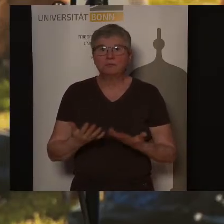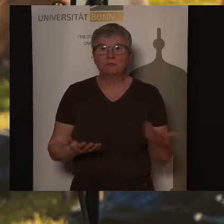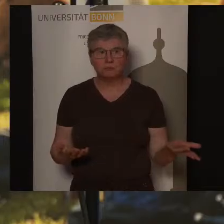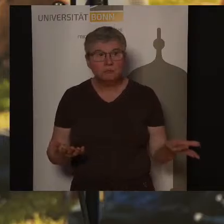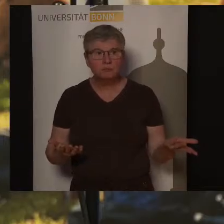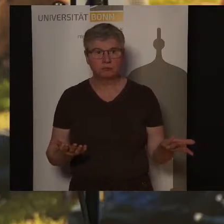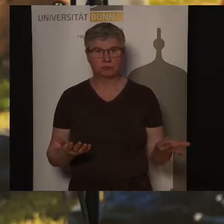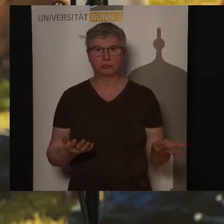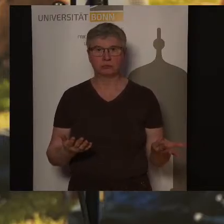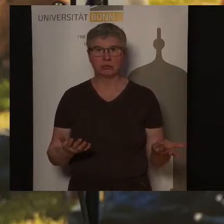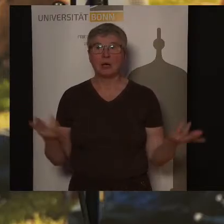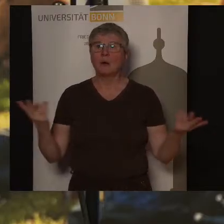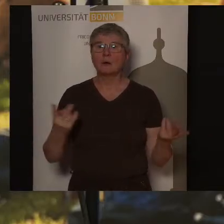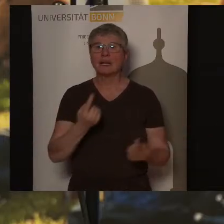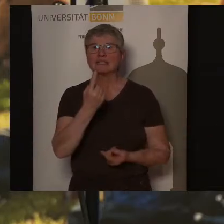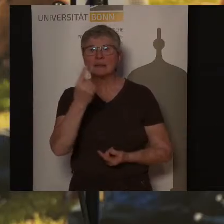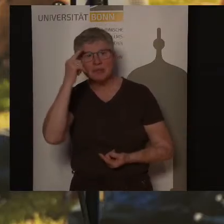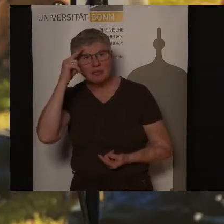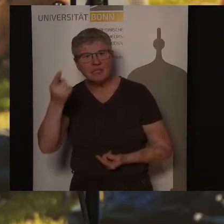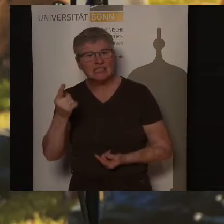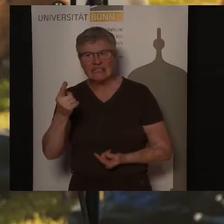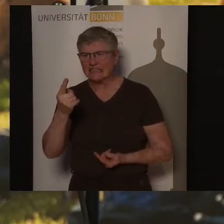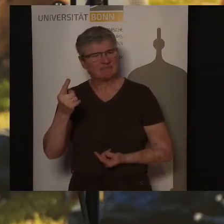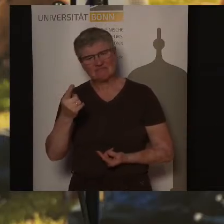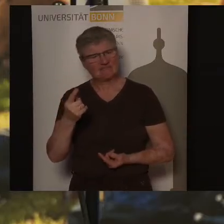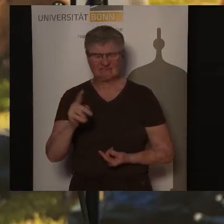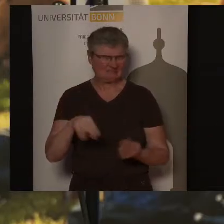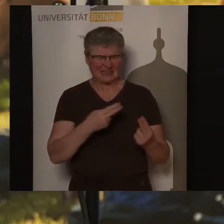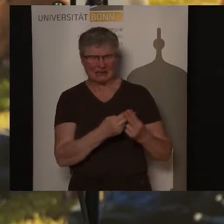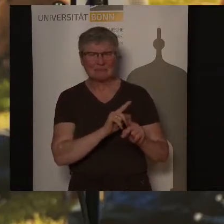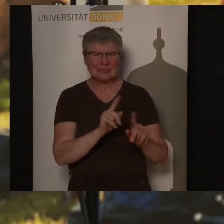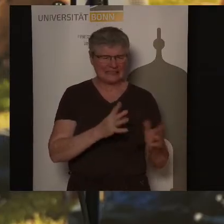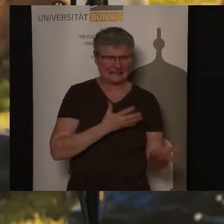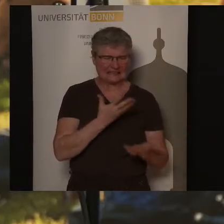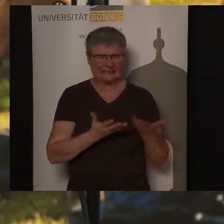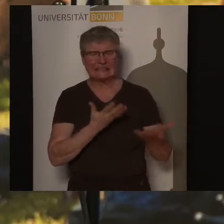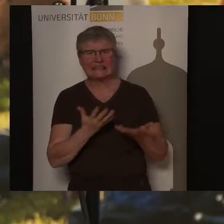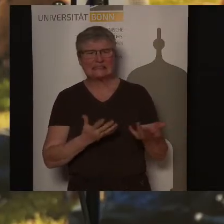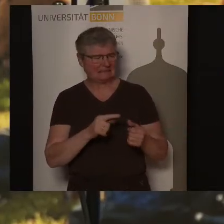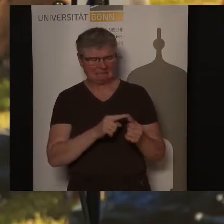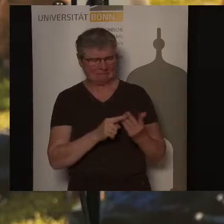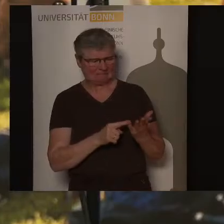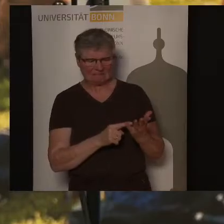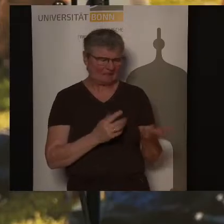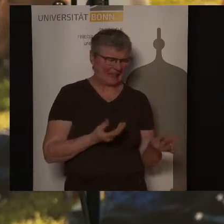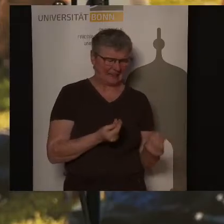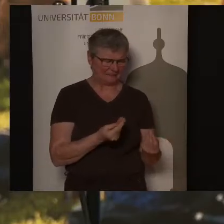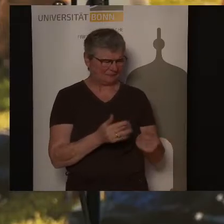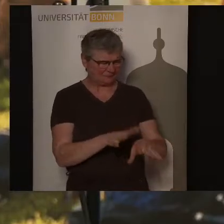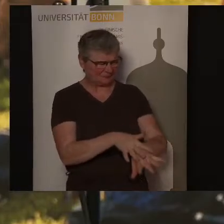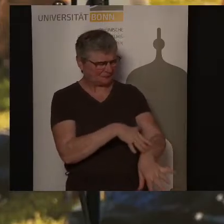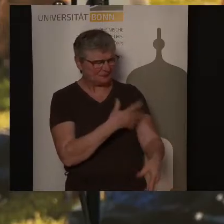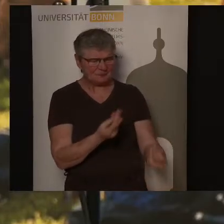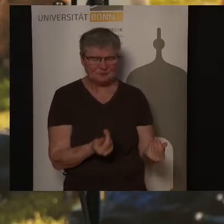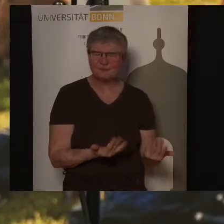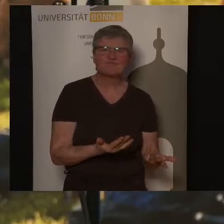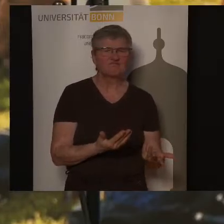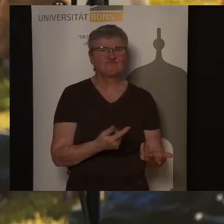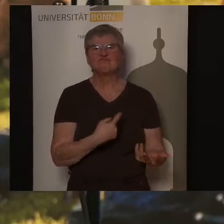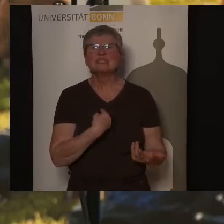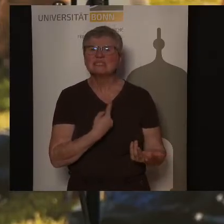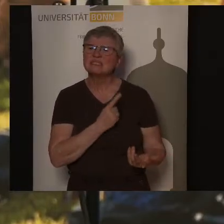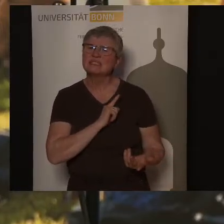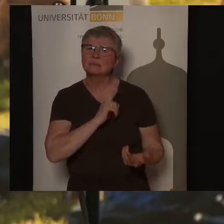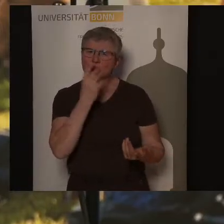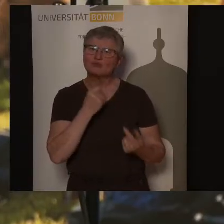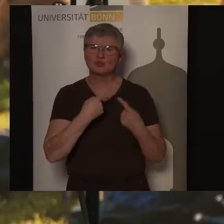because you feel insecure about your studies, that you may realize that the subject